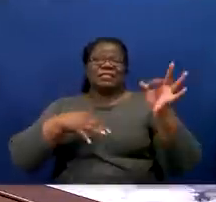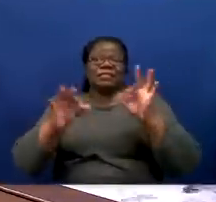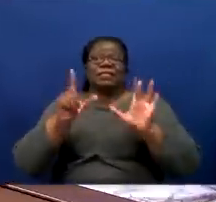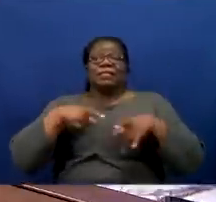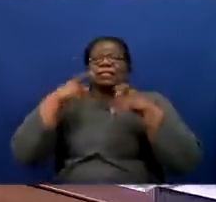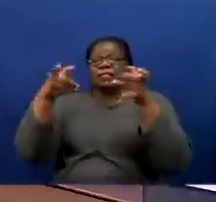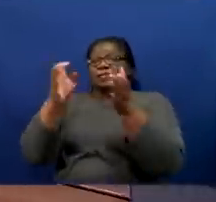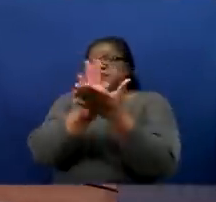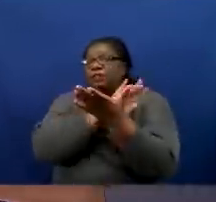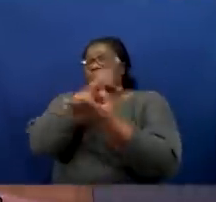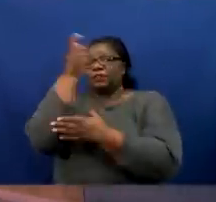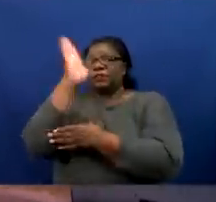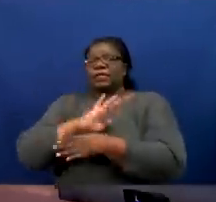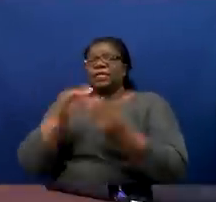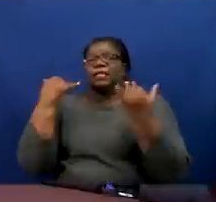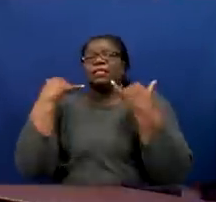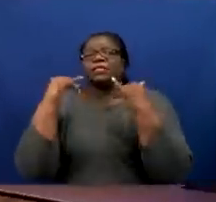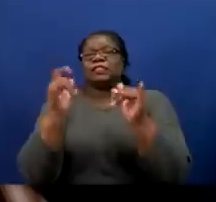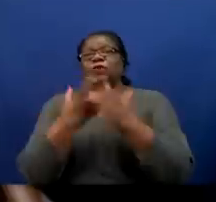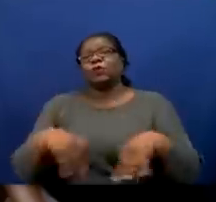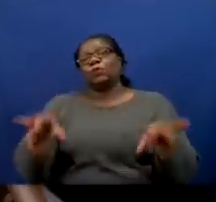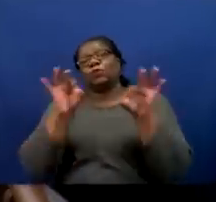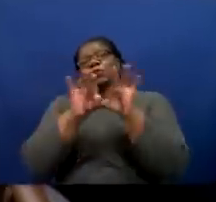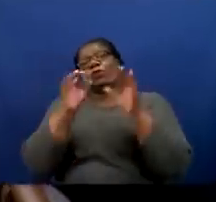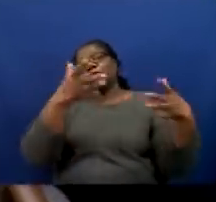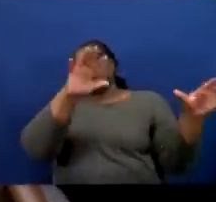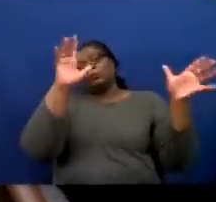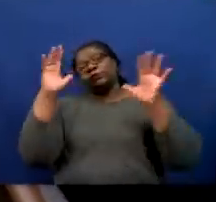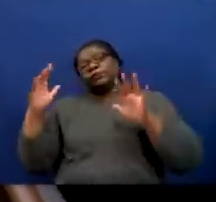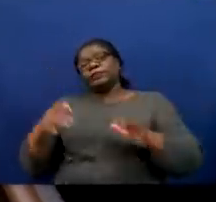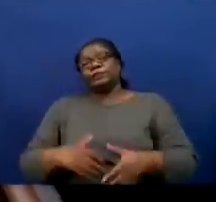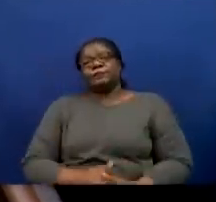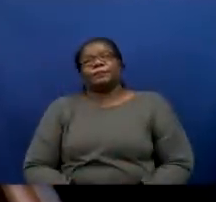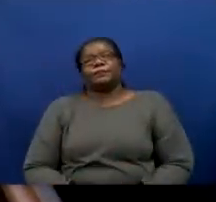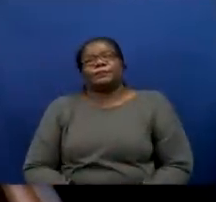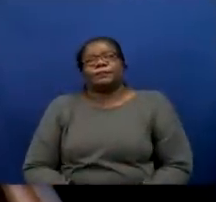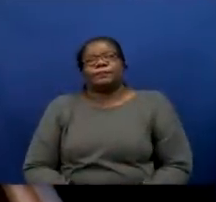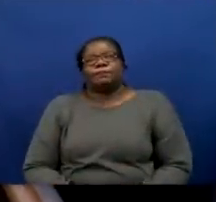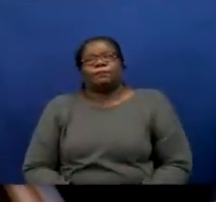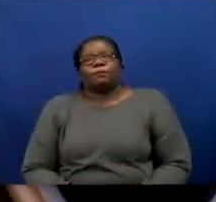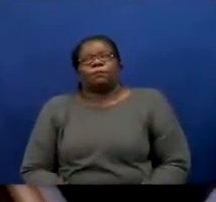a God who is still most worthy of praise.